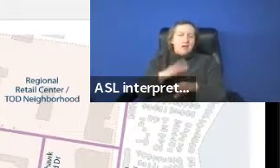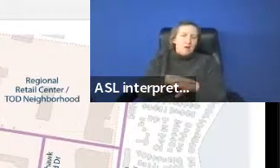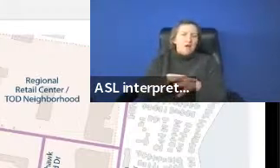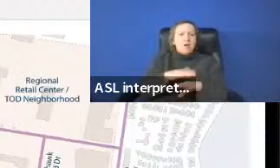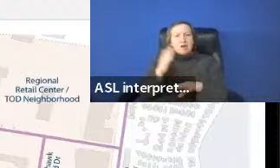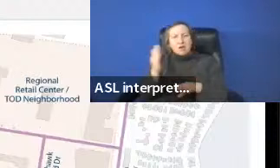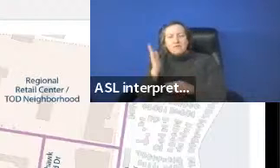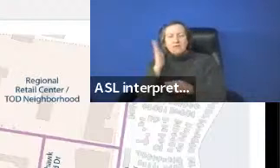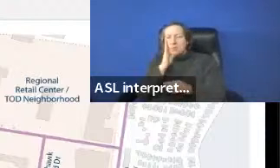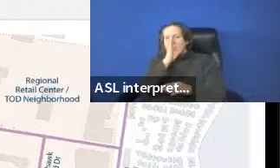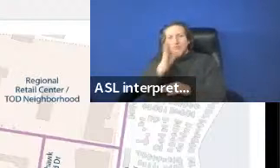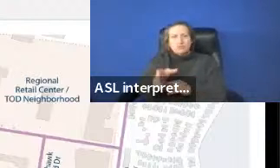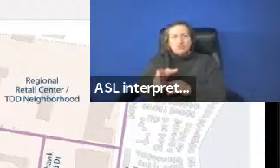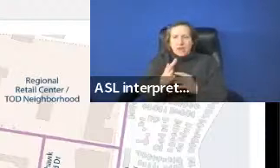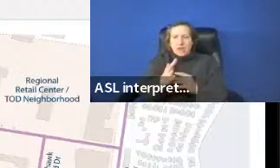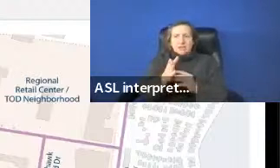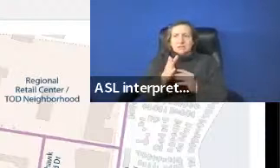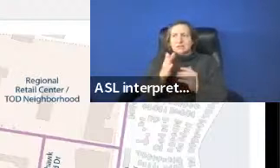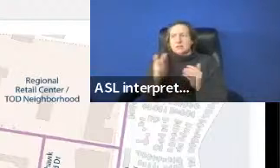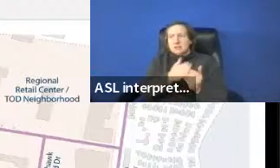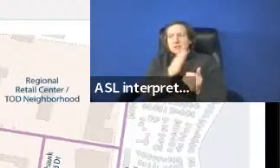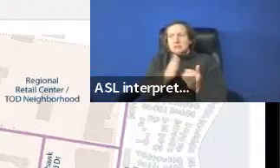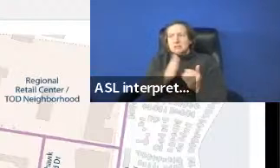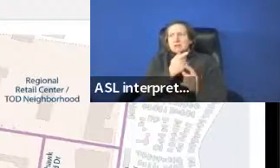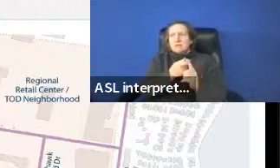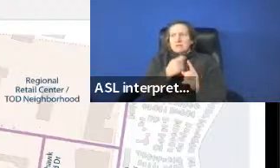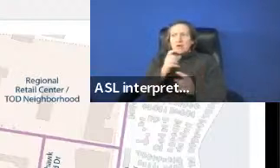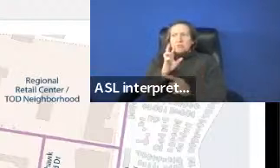direct shot from the ramp.